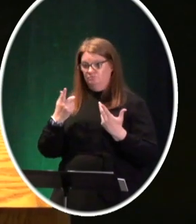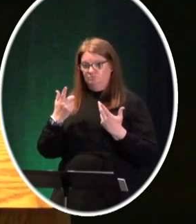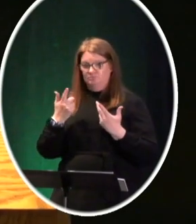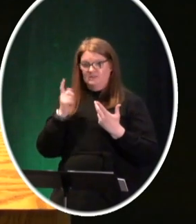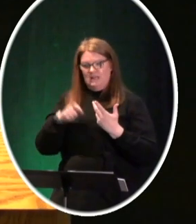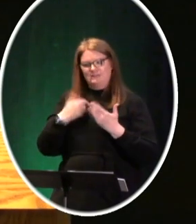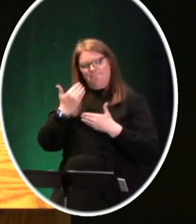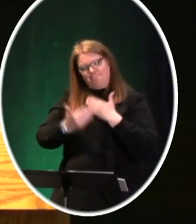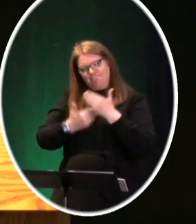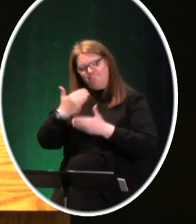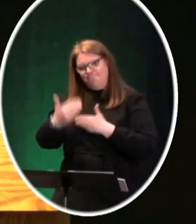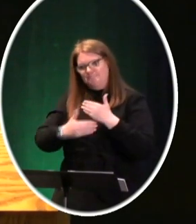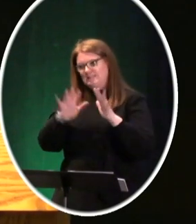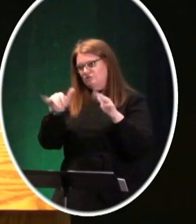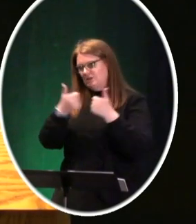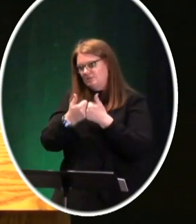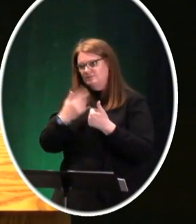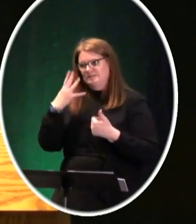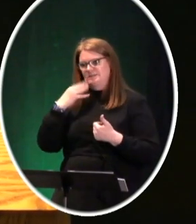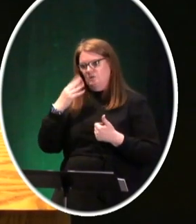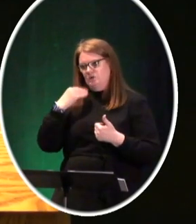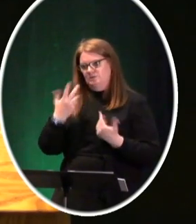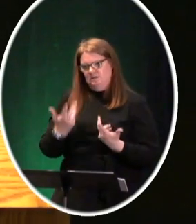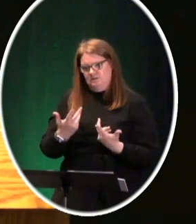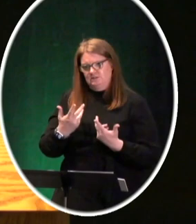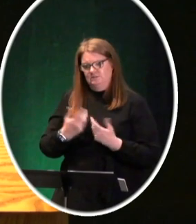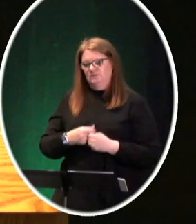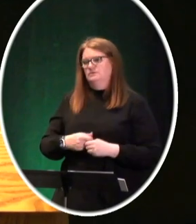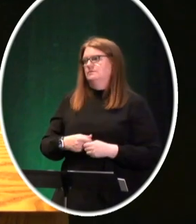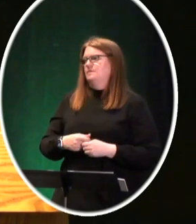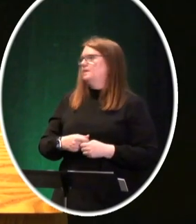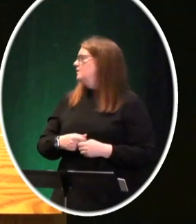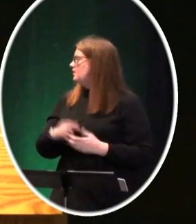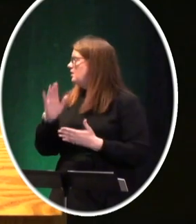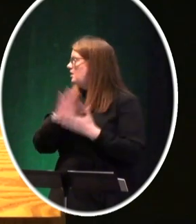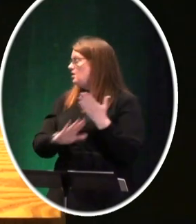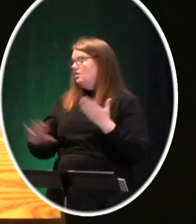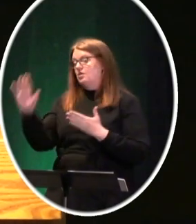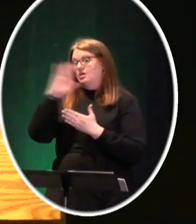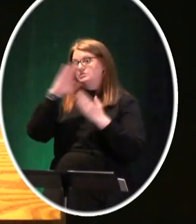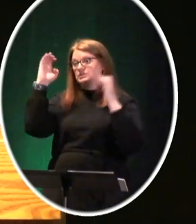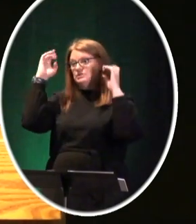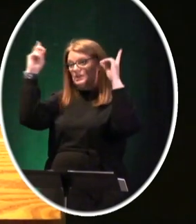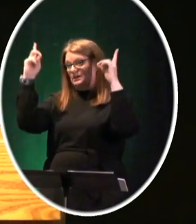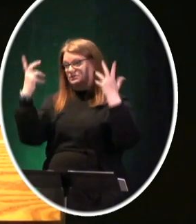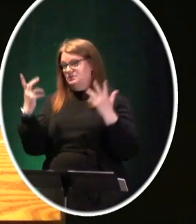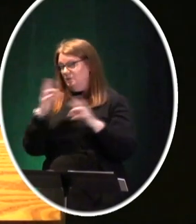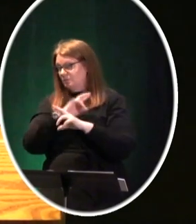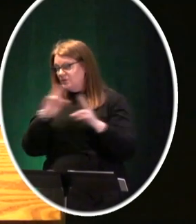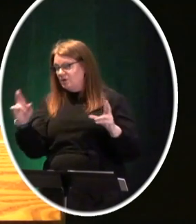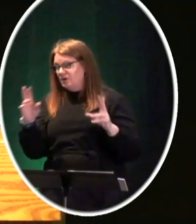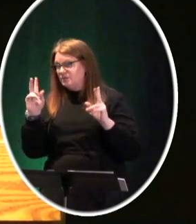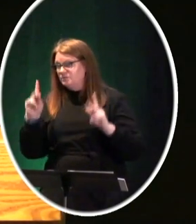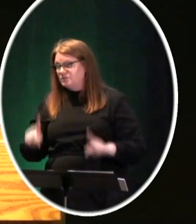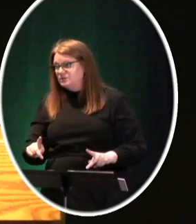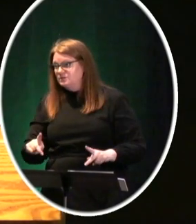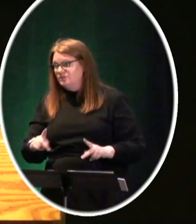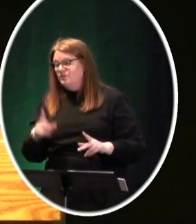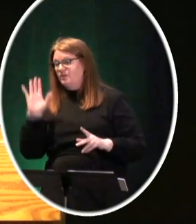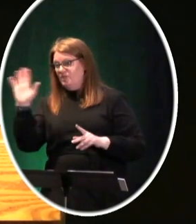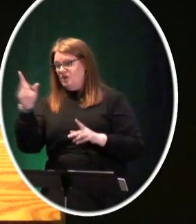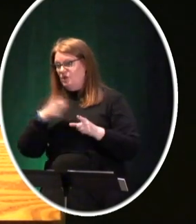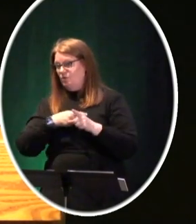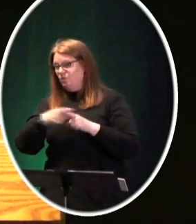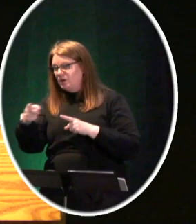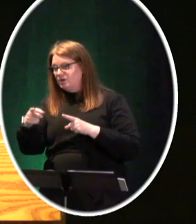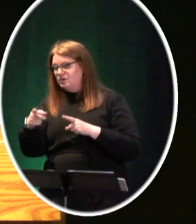unique challenges and experiences along the way. A college education isn't about preparing individuals for their chosen career path,